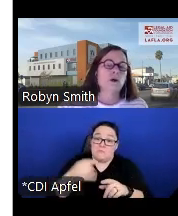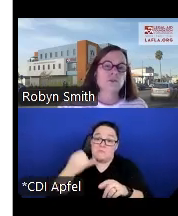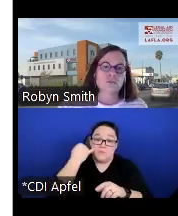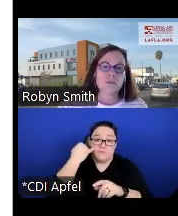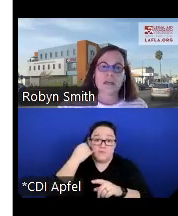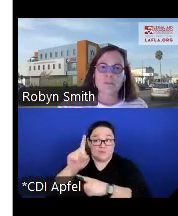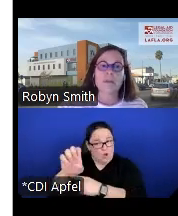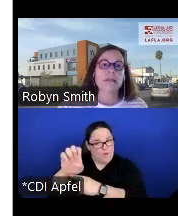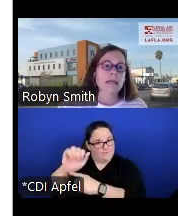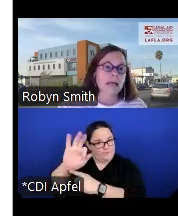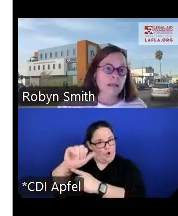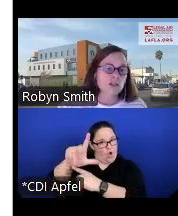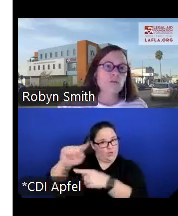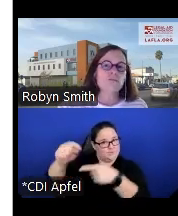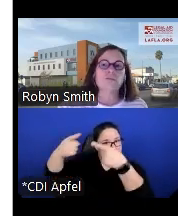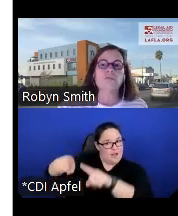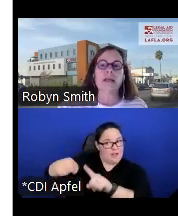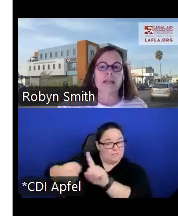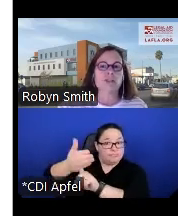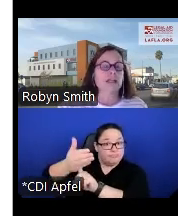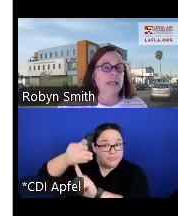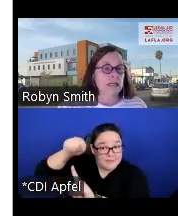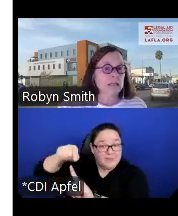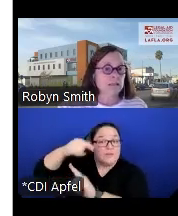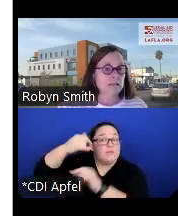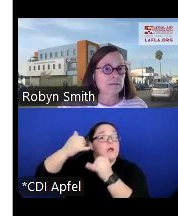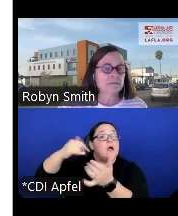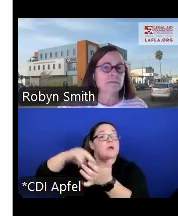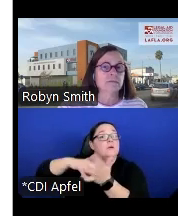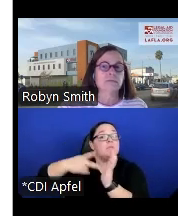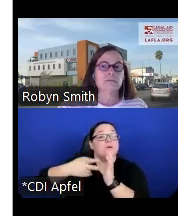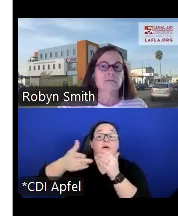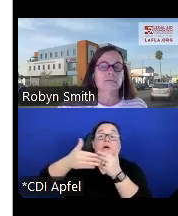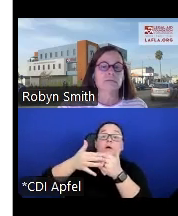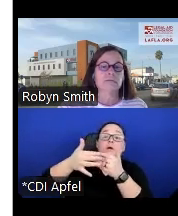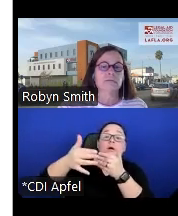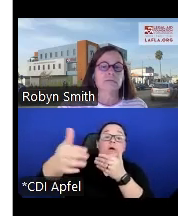First, you also become ineligible for financial aid.